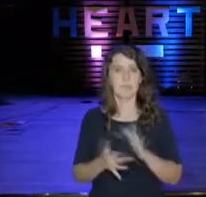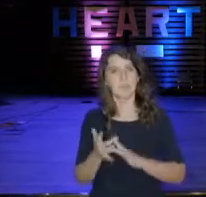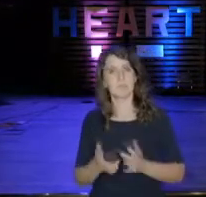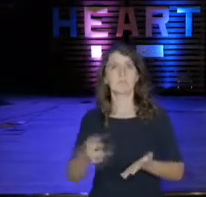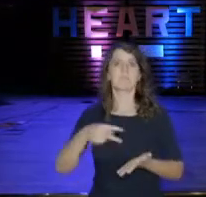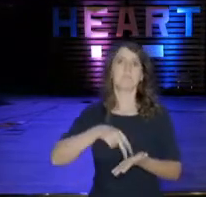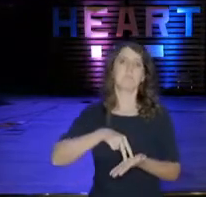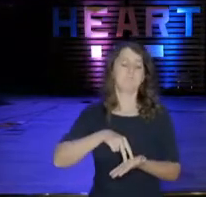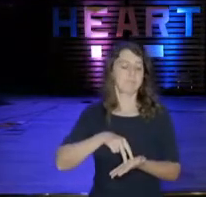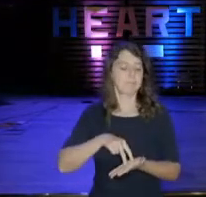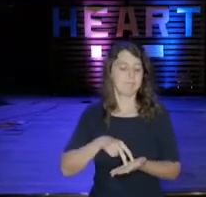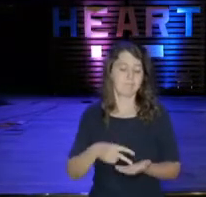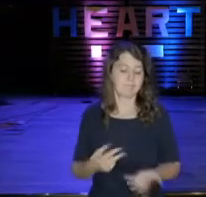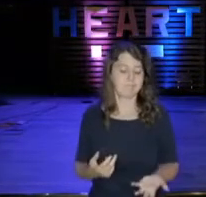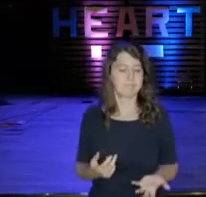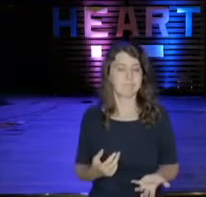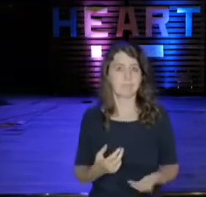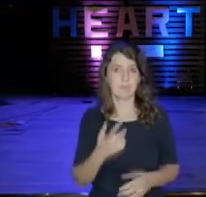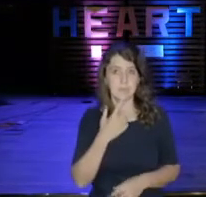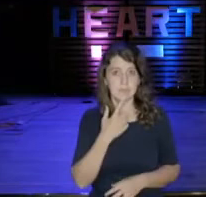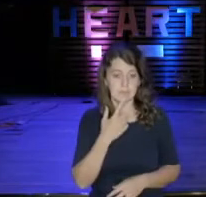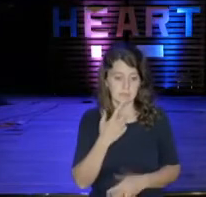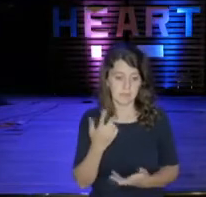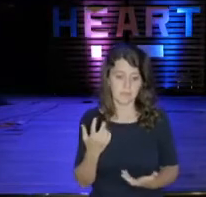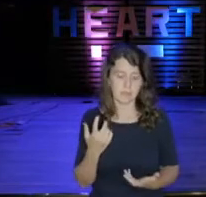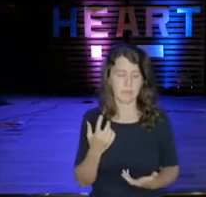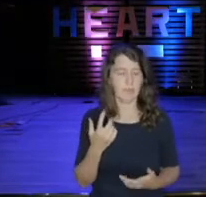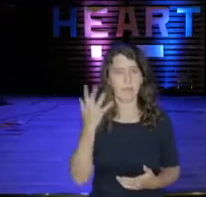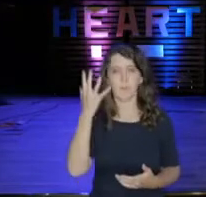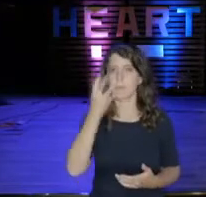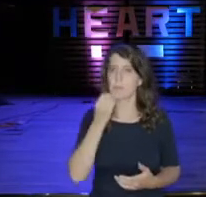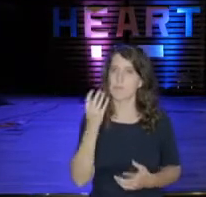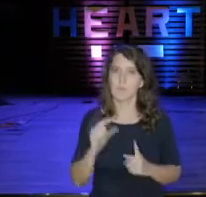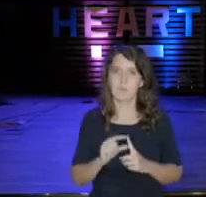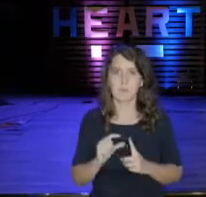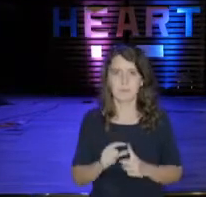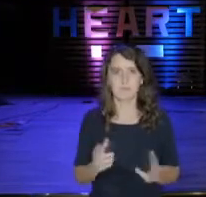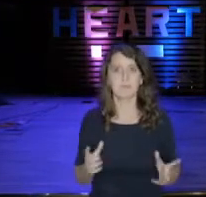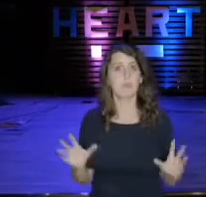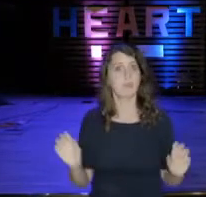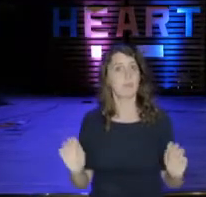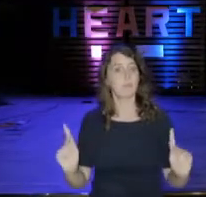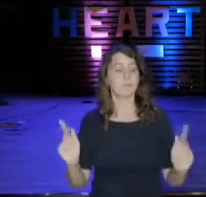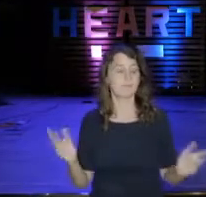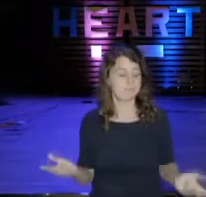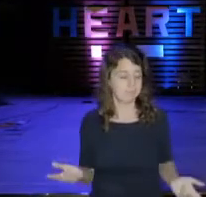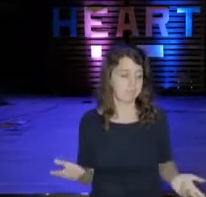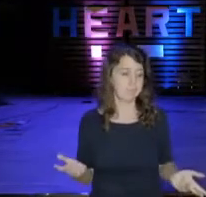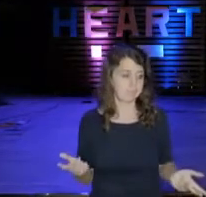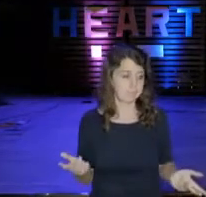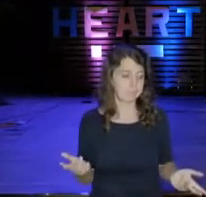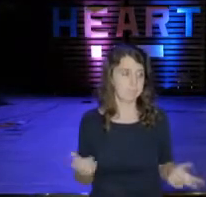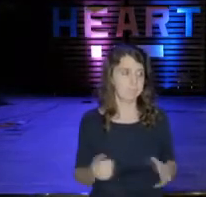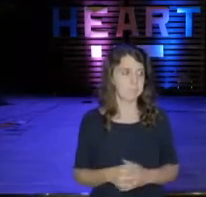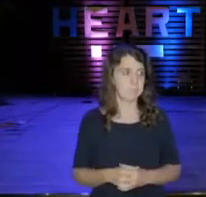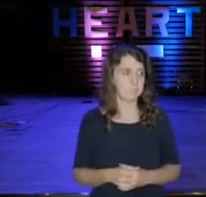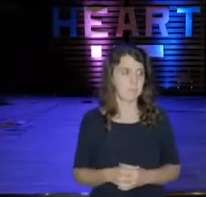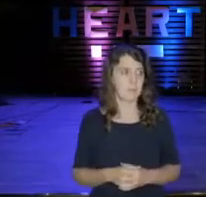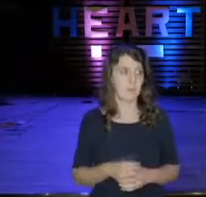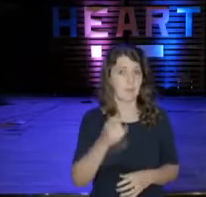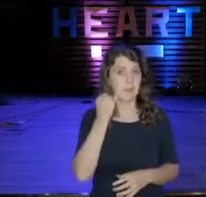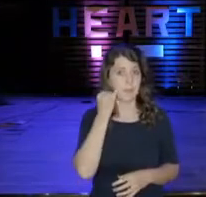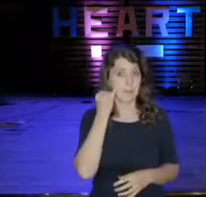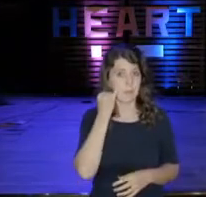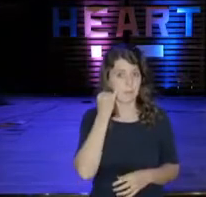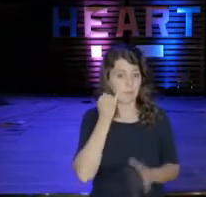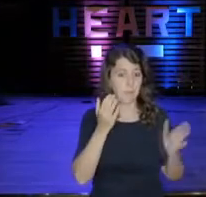up and he said, and this is the most beautiful thing. He said, all right, but let the one who has